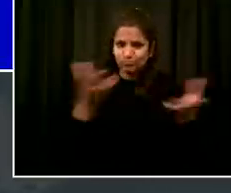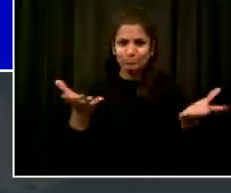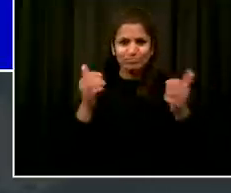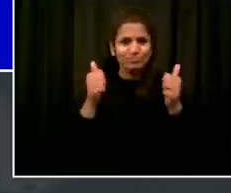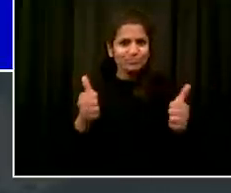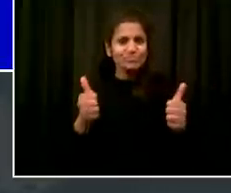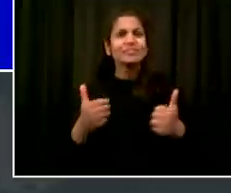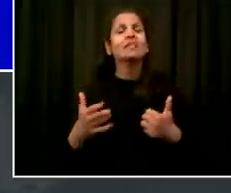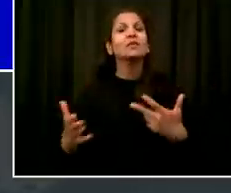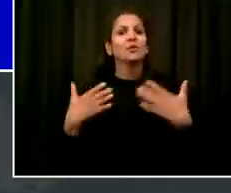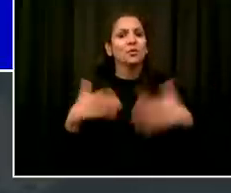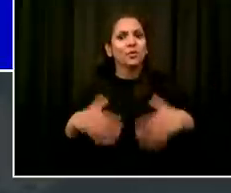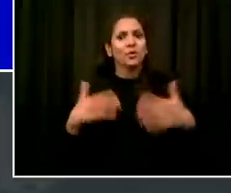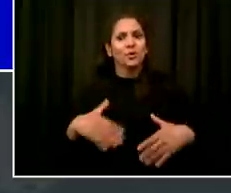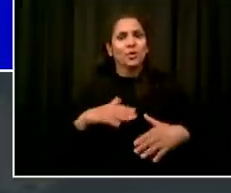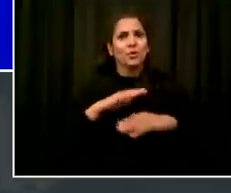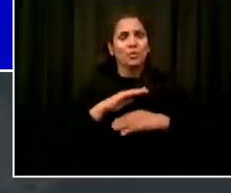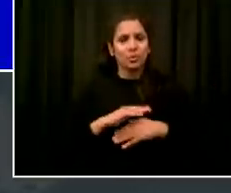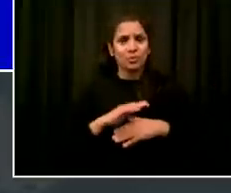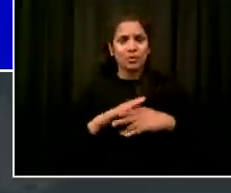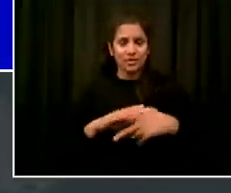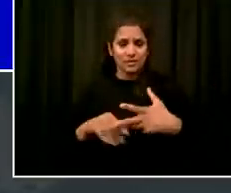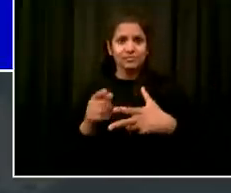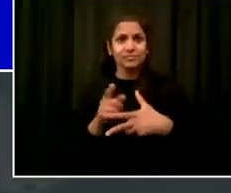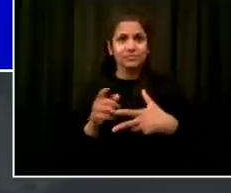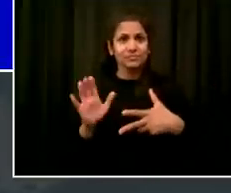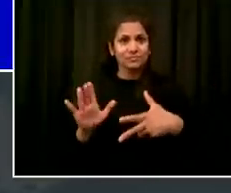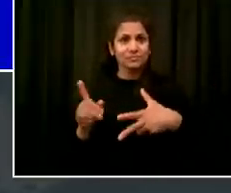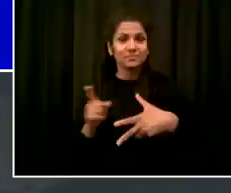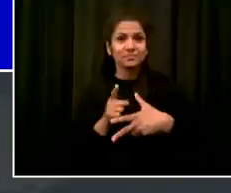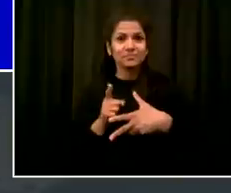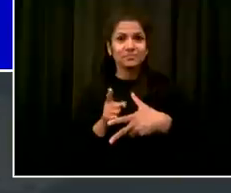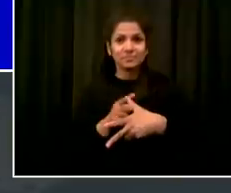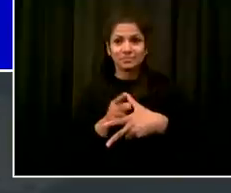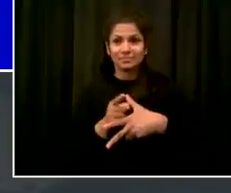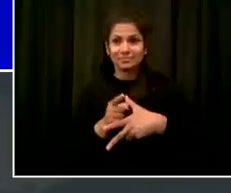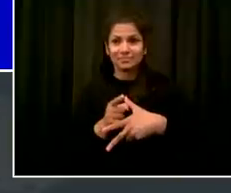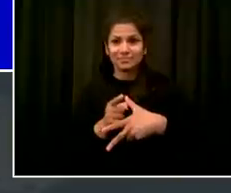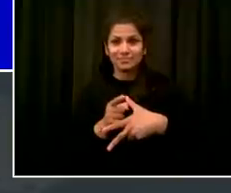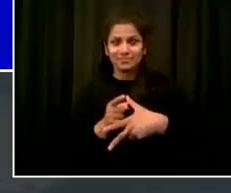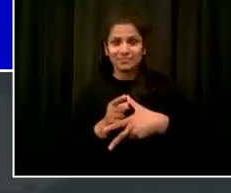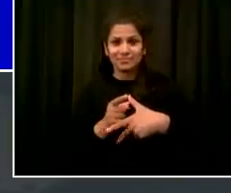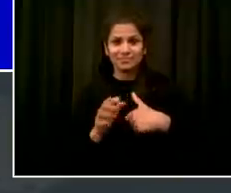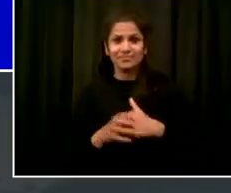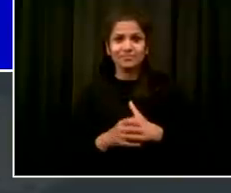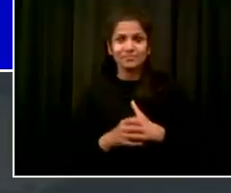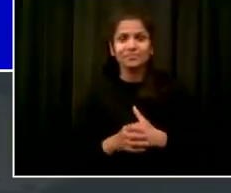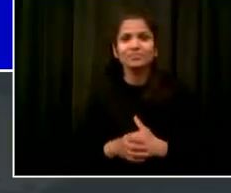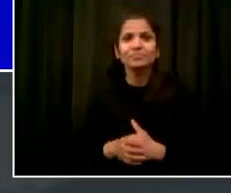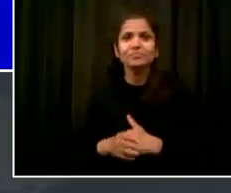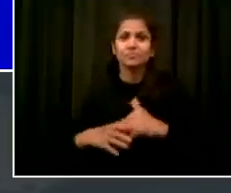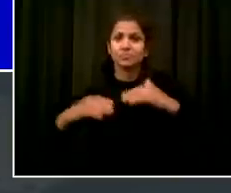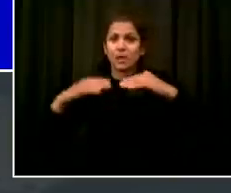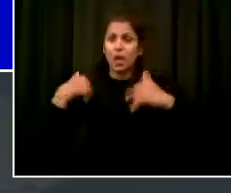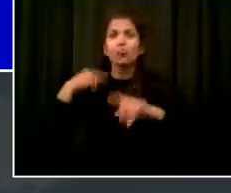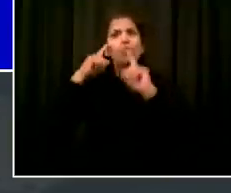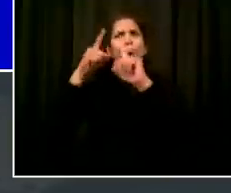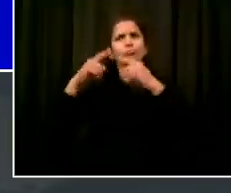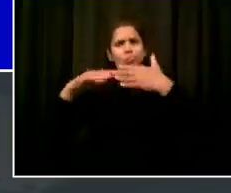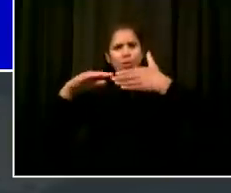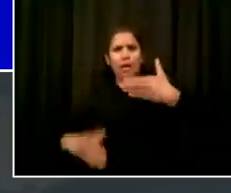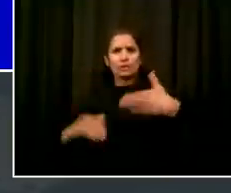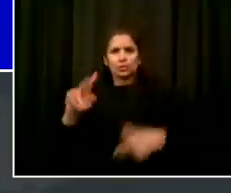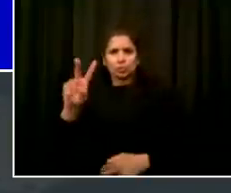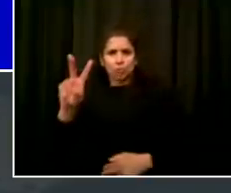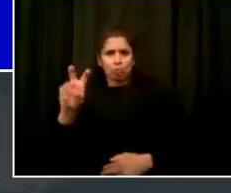is the daily number of people admitted to hospitals for suspected COVID-19. We need to stay under 200 people per day in all of New York City, a city of